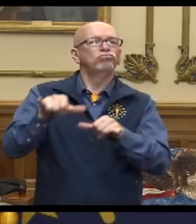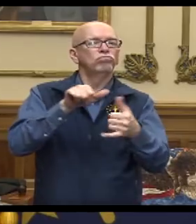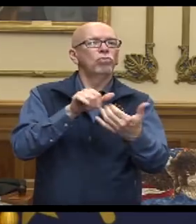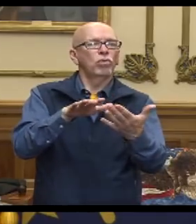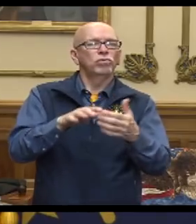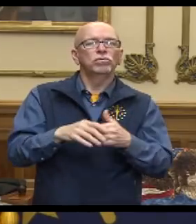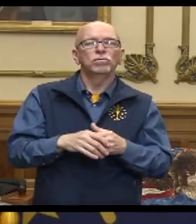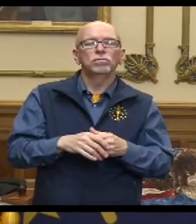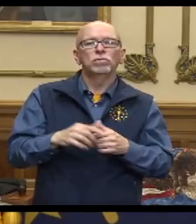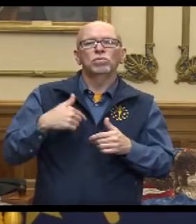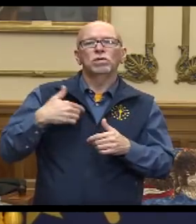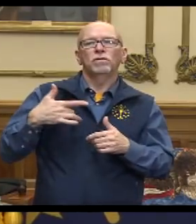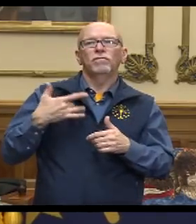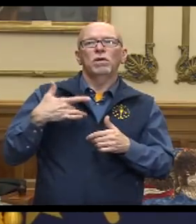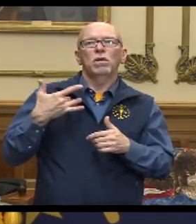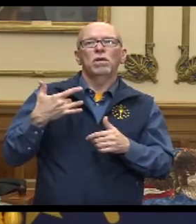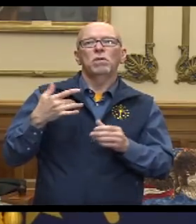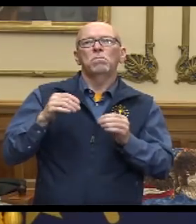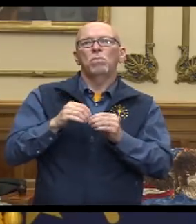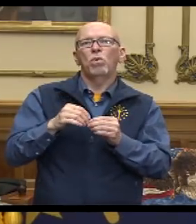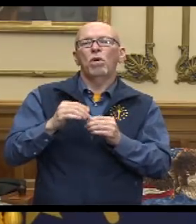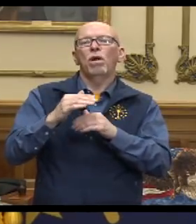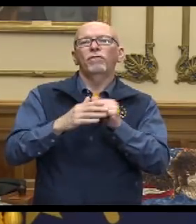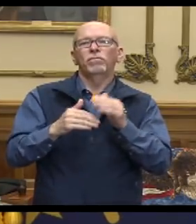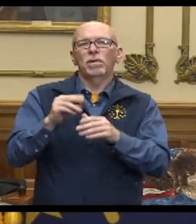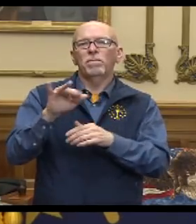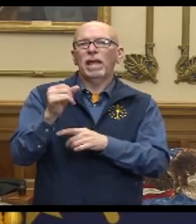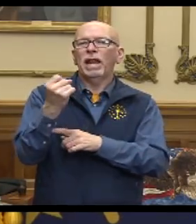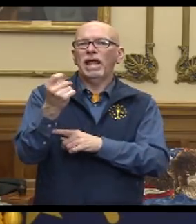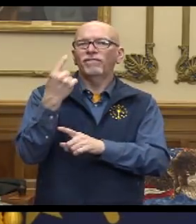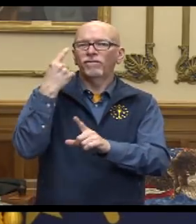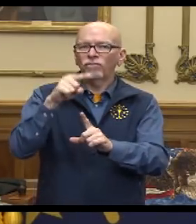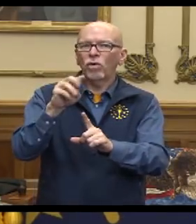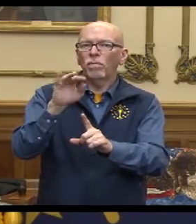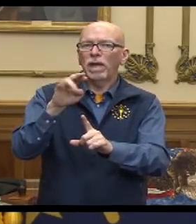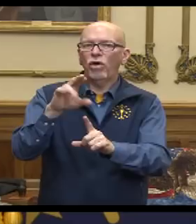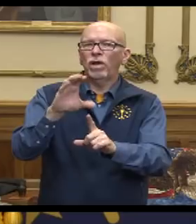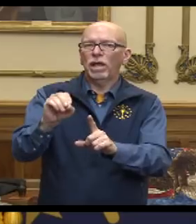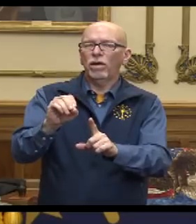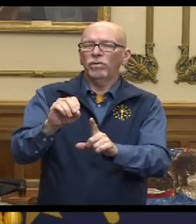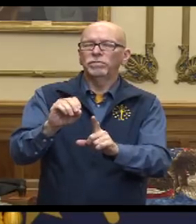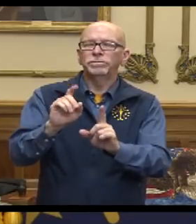approach, we felt more comfortable with a May 11th. Now, again, I will